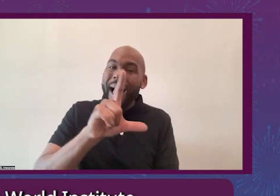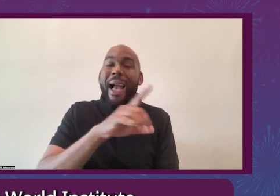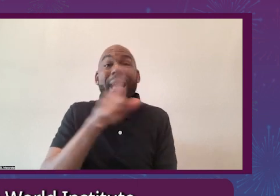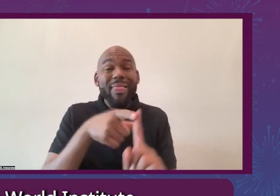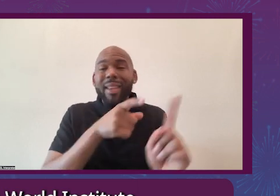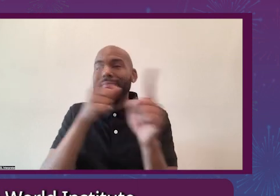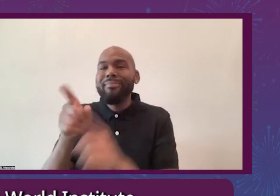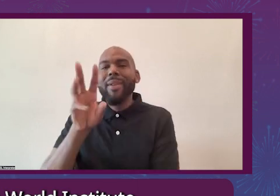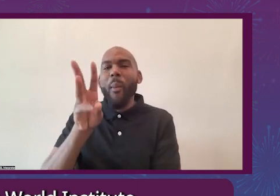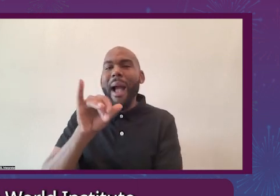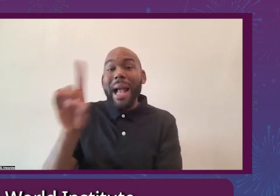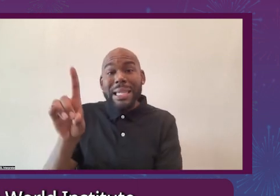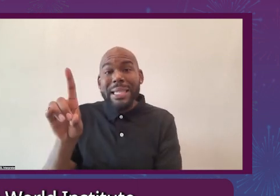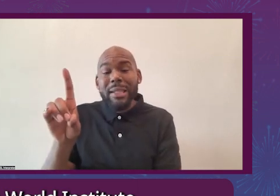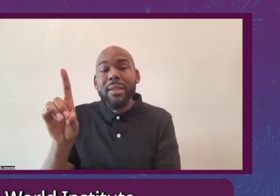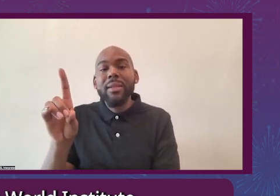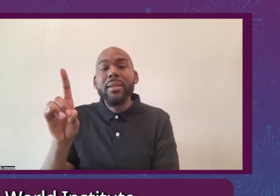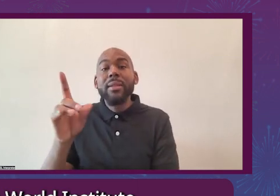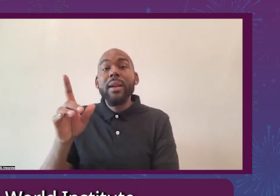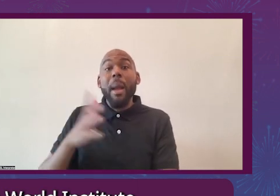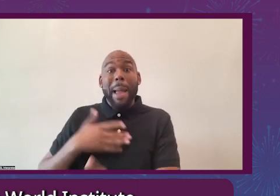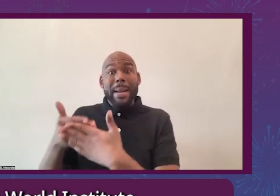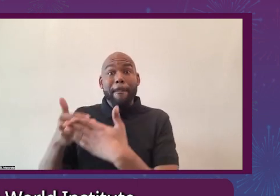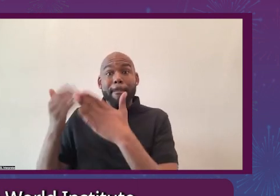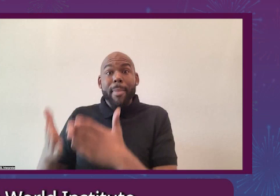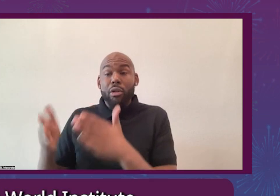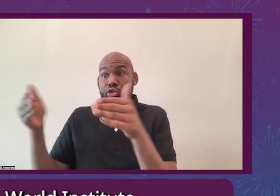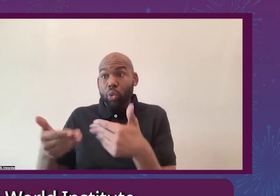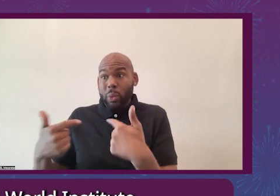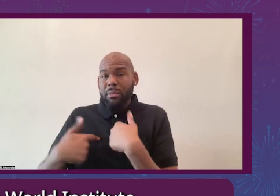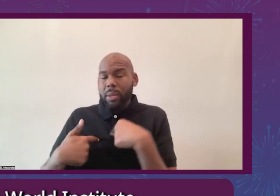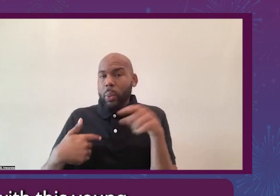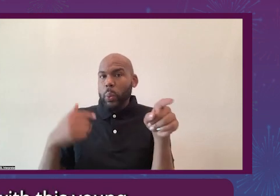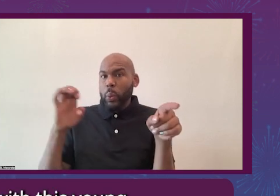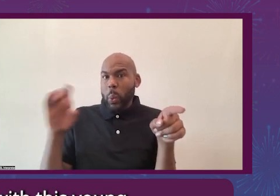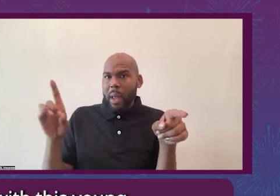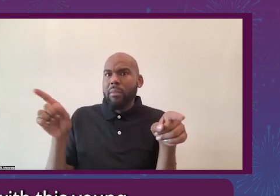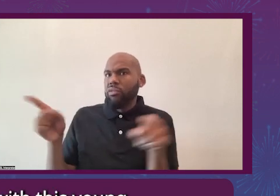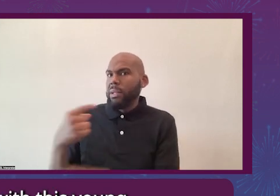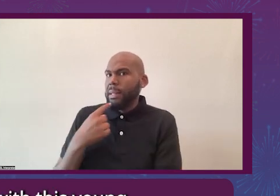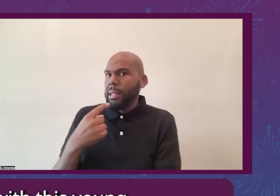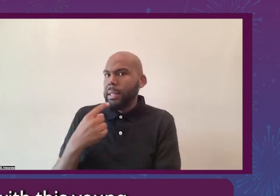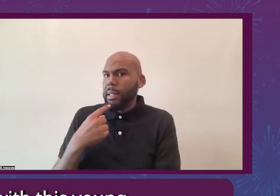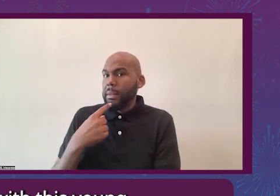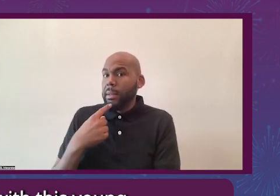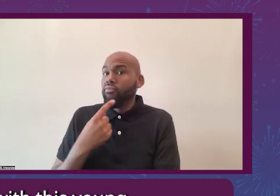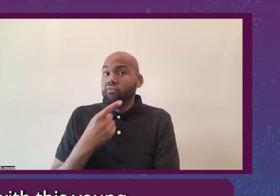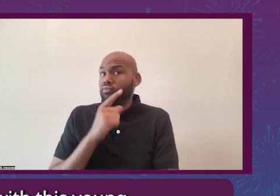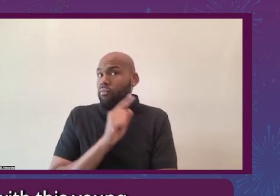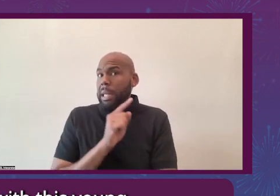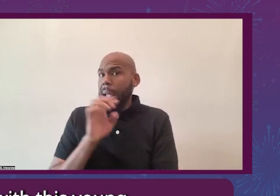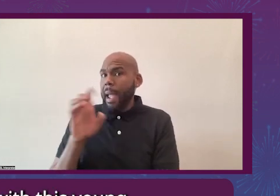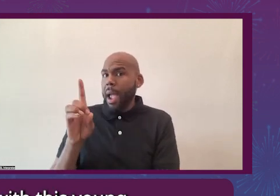and moving on to the World Institute on Disability. But a neighbor introduced me to Ed, and she said